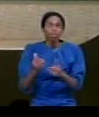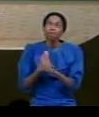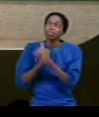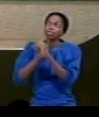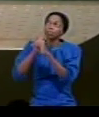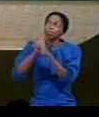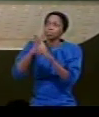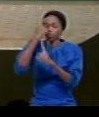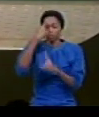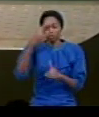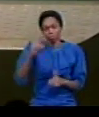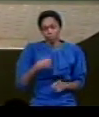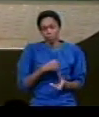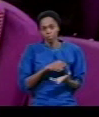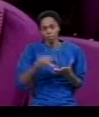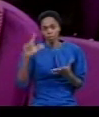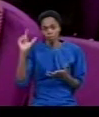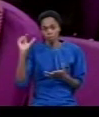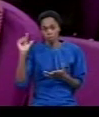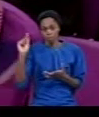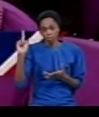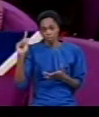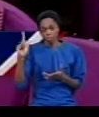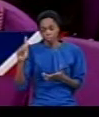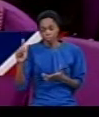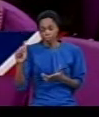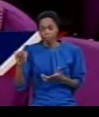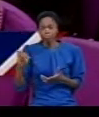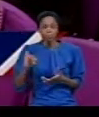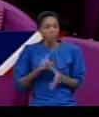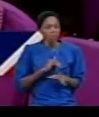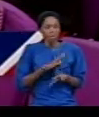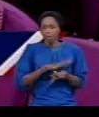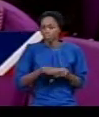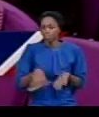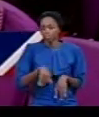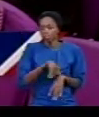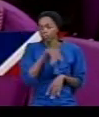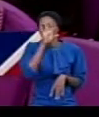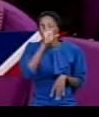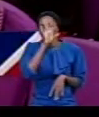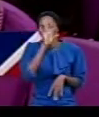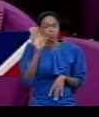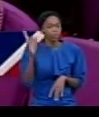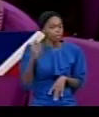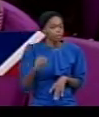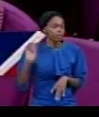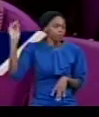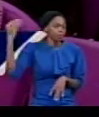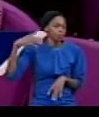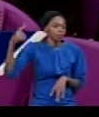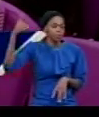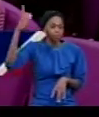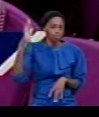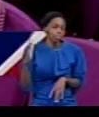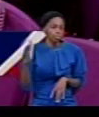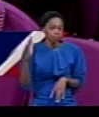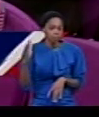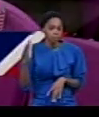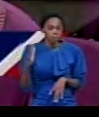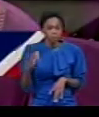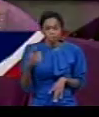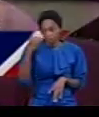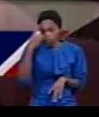himself for me. Verse 21, I do not frustrate the grace of God. For